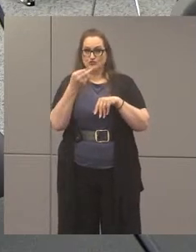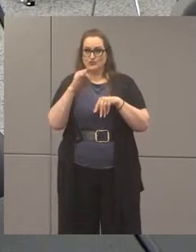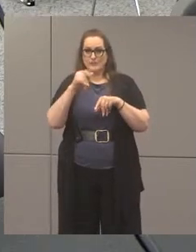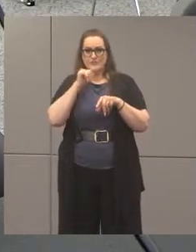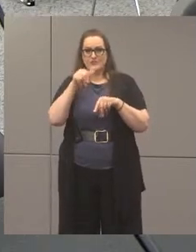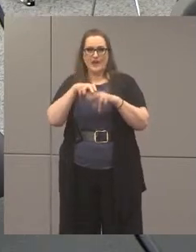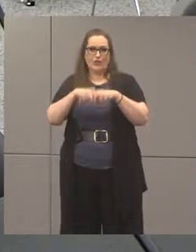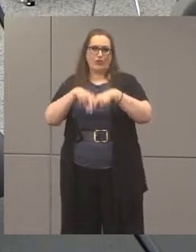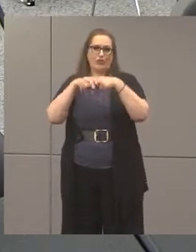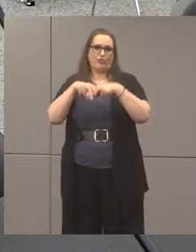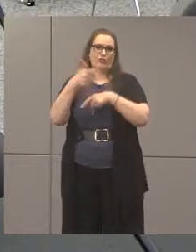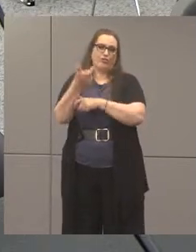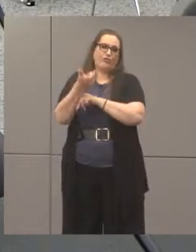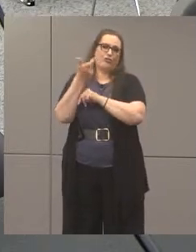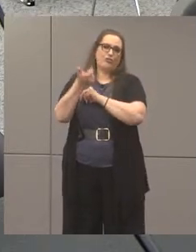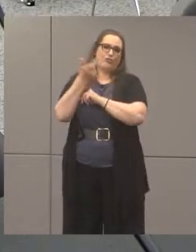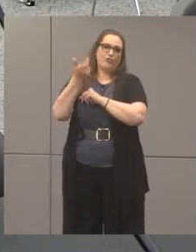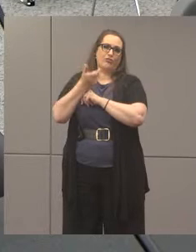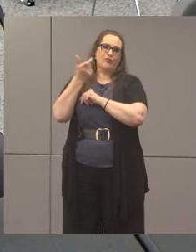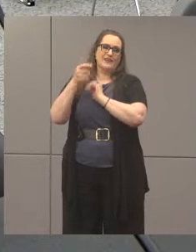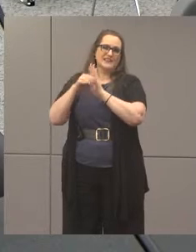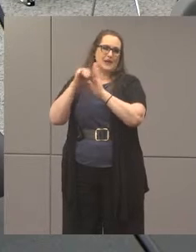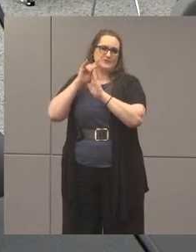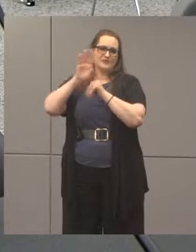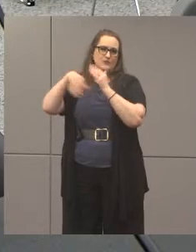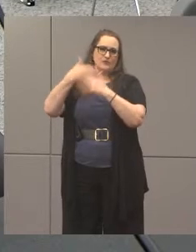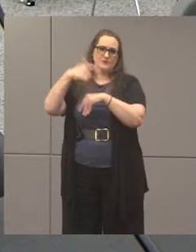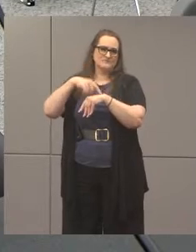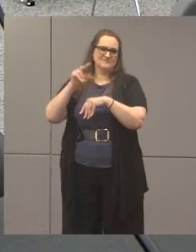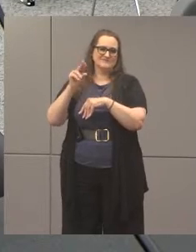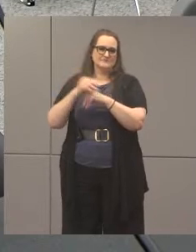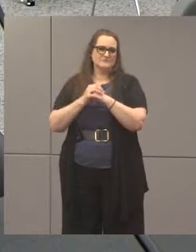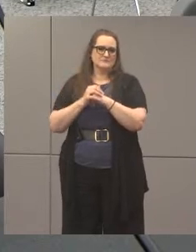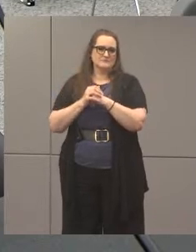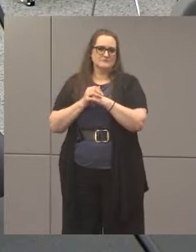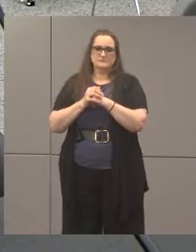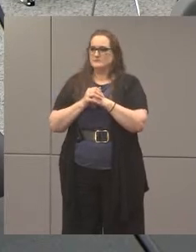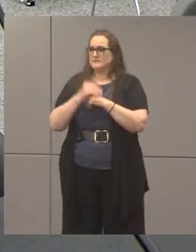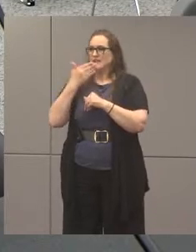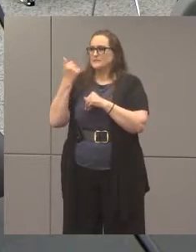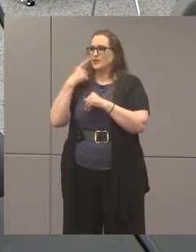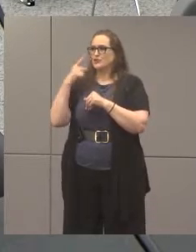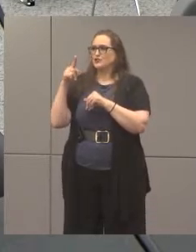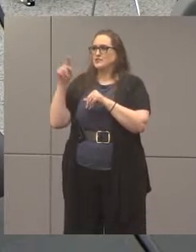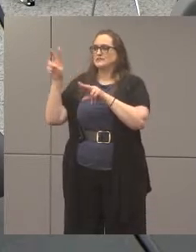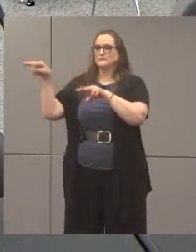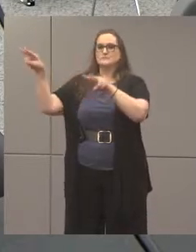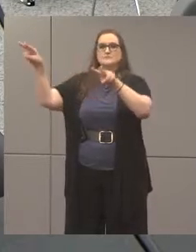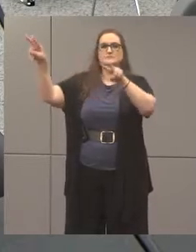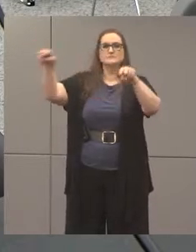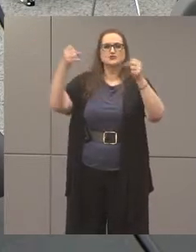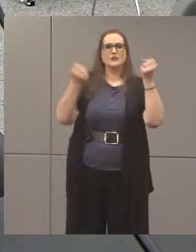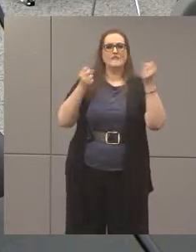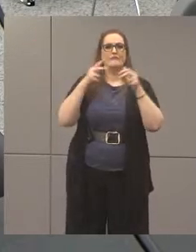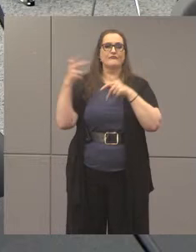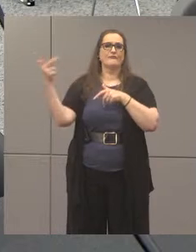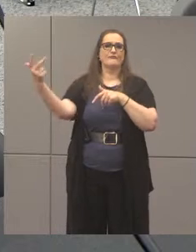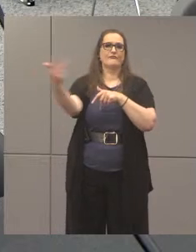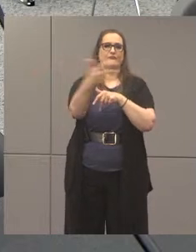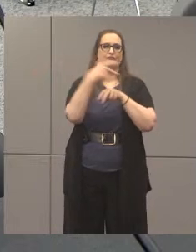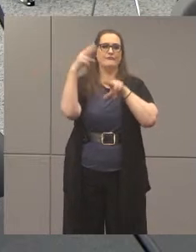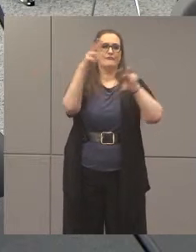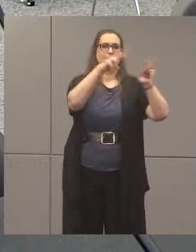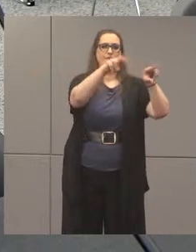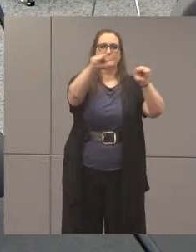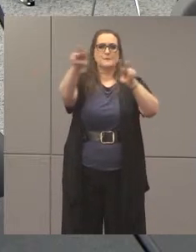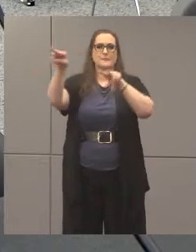going to sit there and watch cameras for the shift. It's better just to patrol. If we find something or